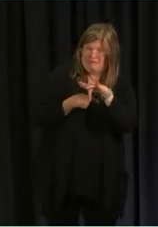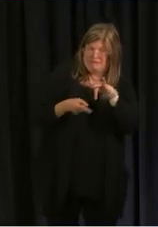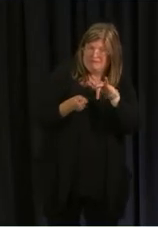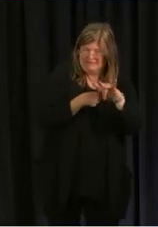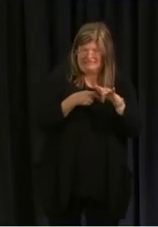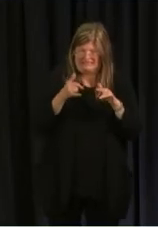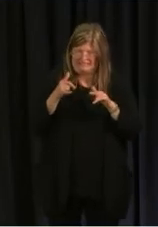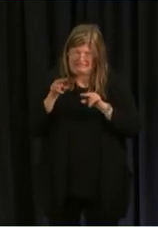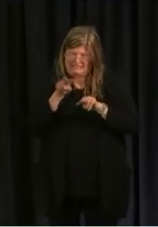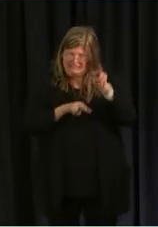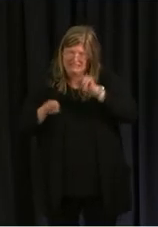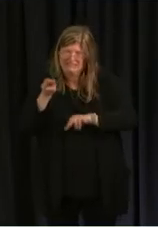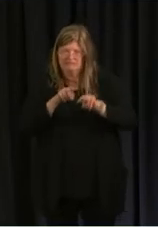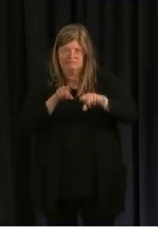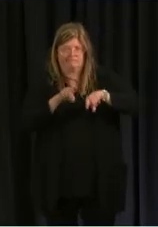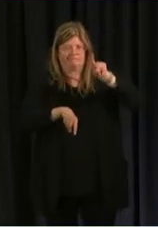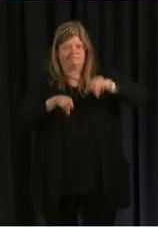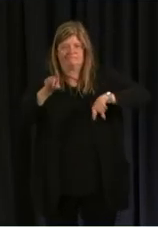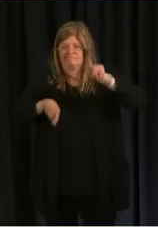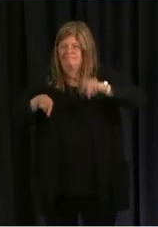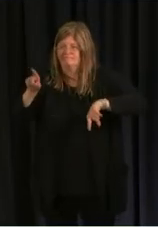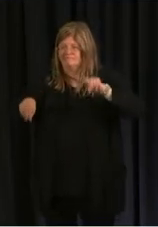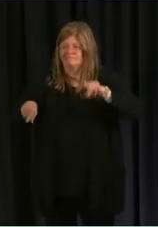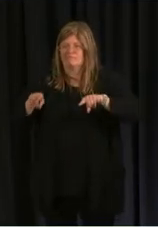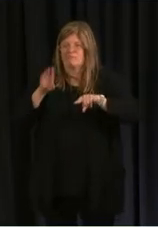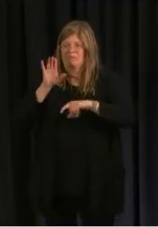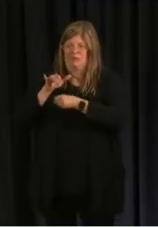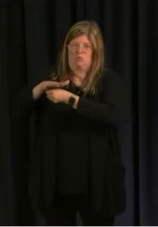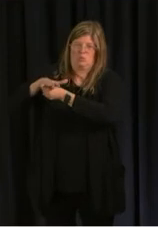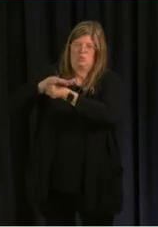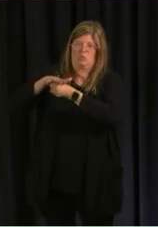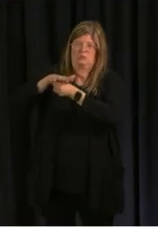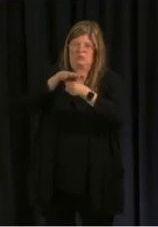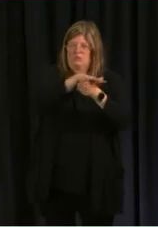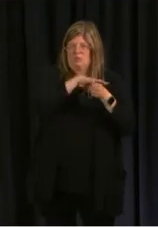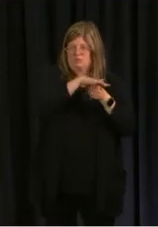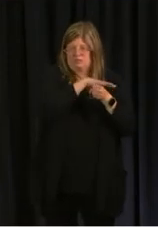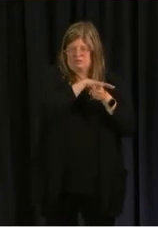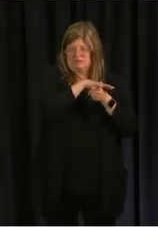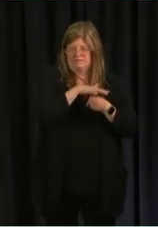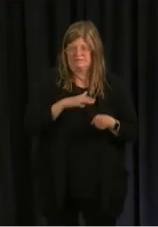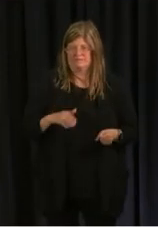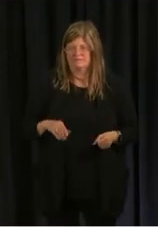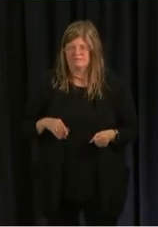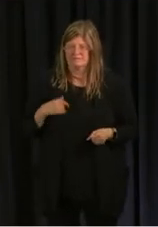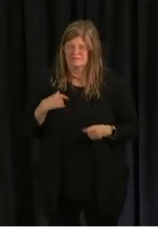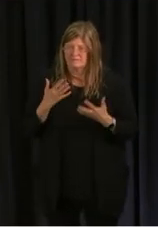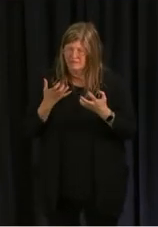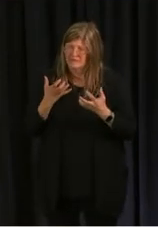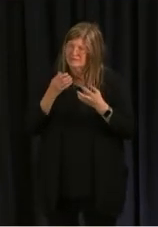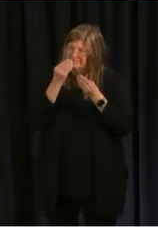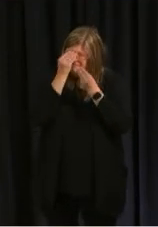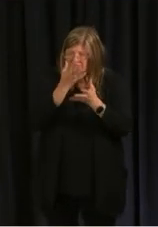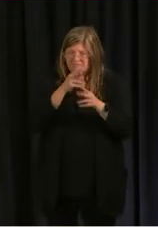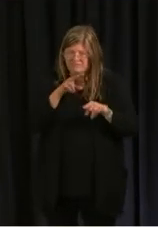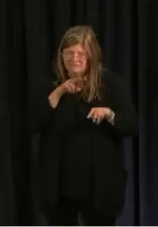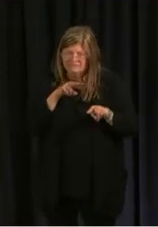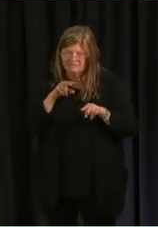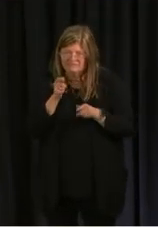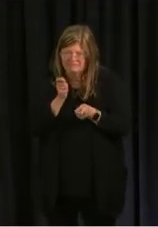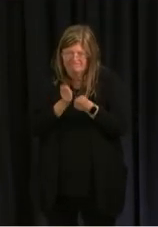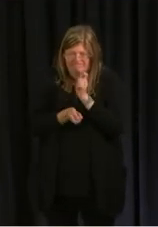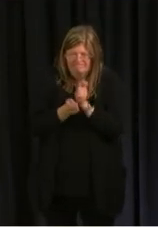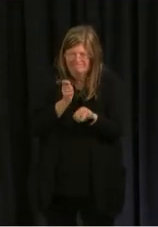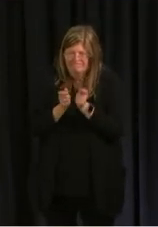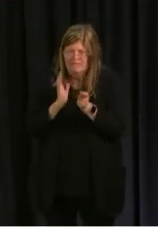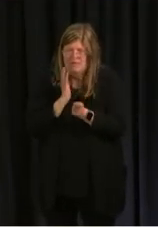And they do vary by location. And as we're getting that information, it can adjust our strategy